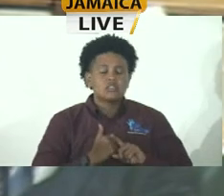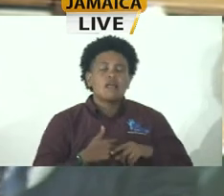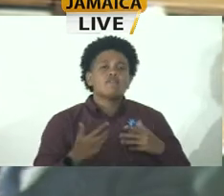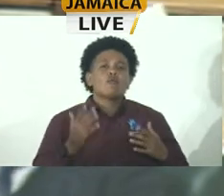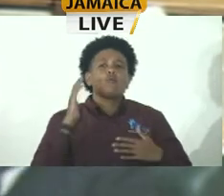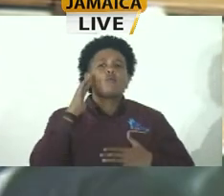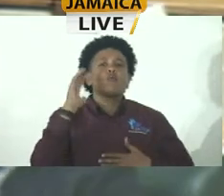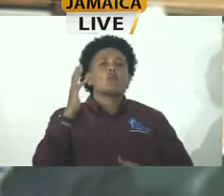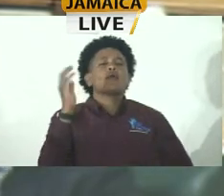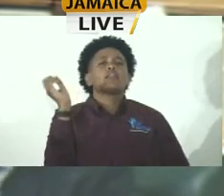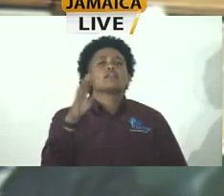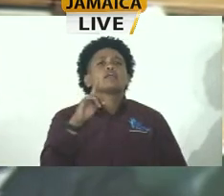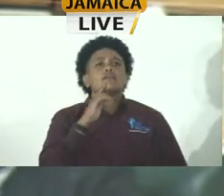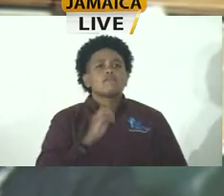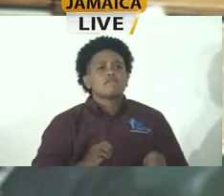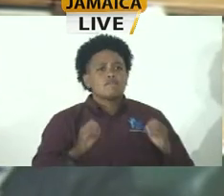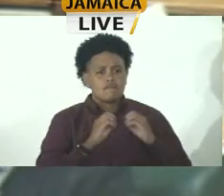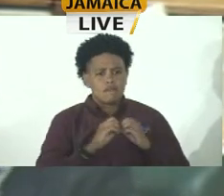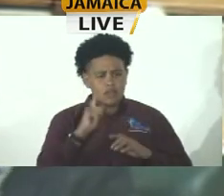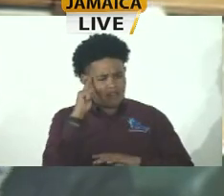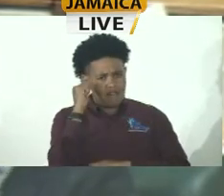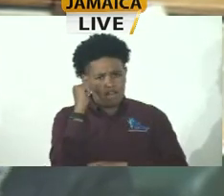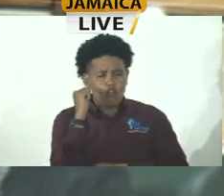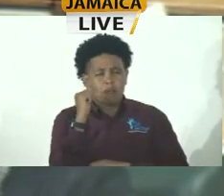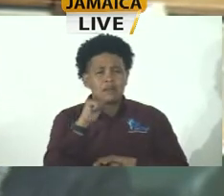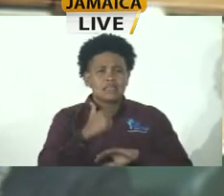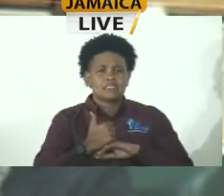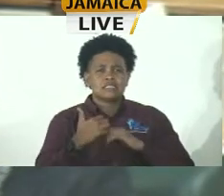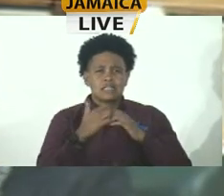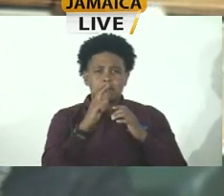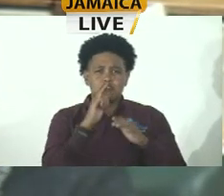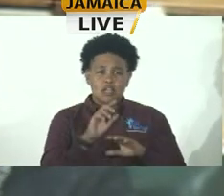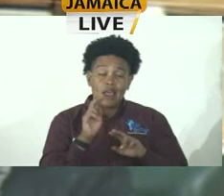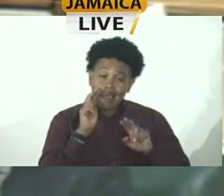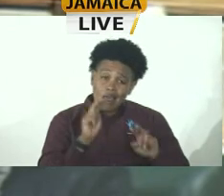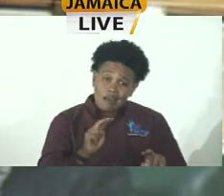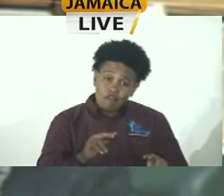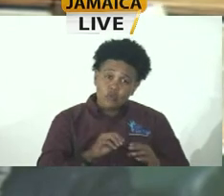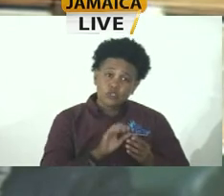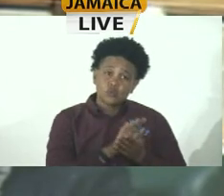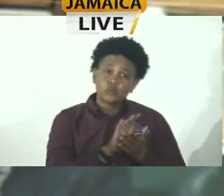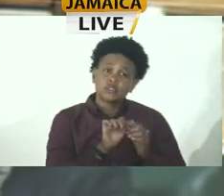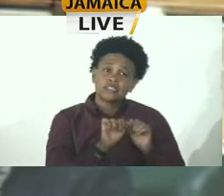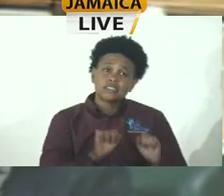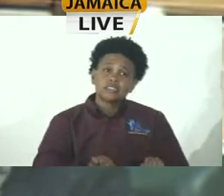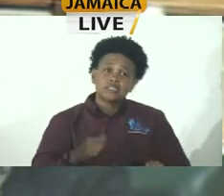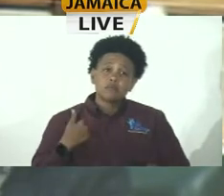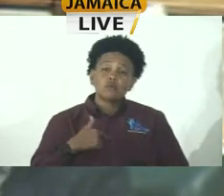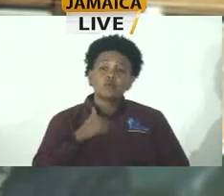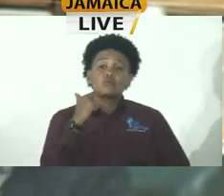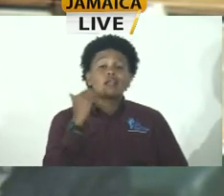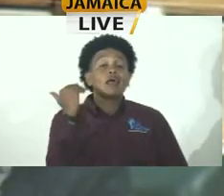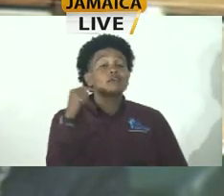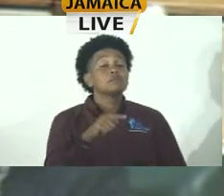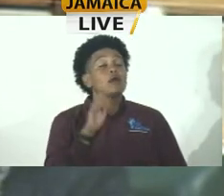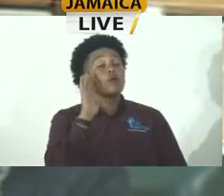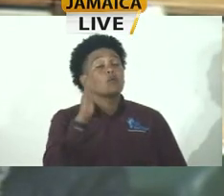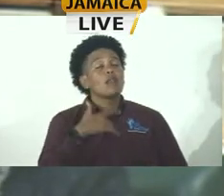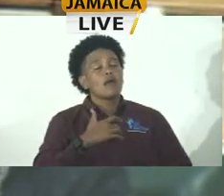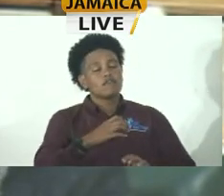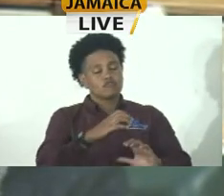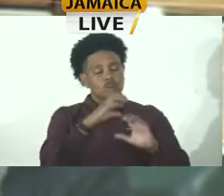will be firmly established and enforced in the schools and we are expecting that there will be strict